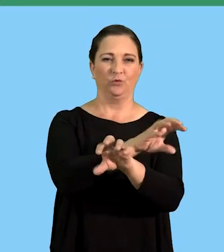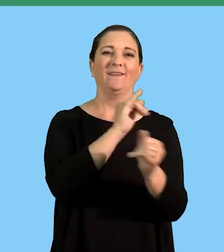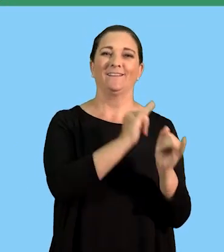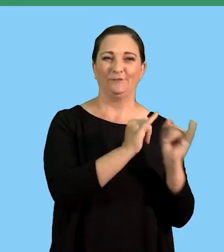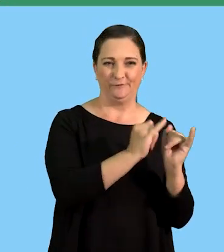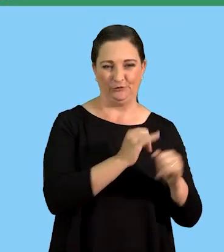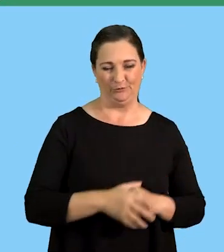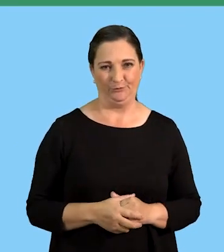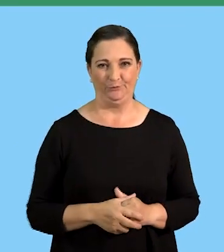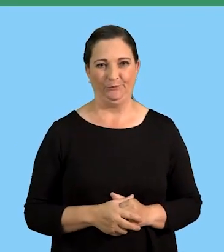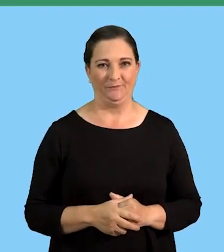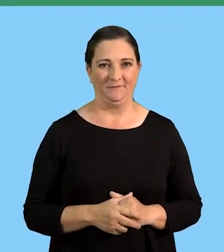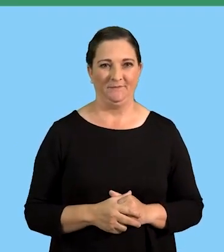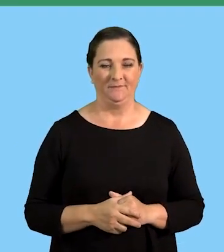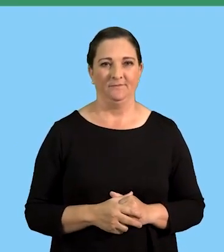interviews.